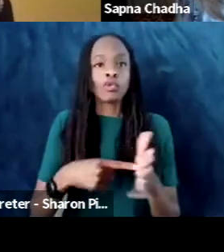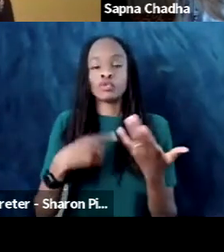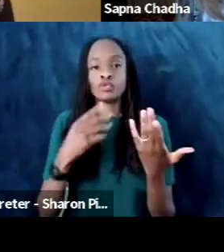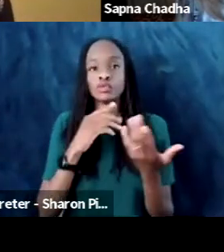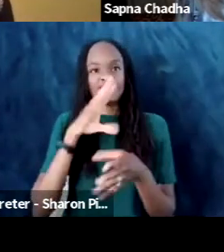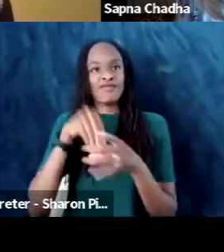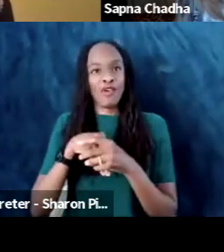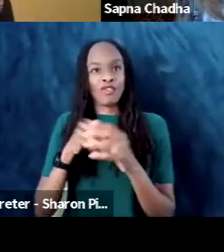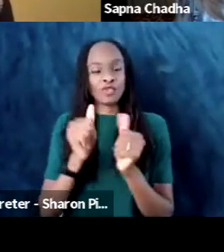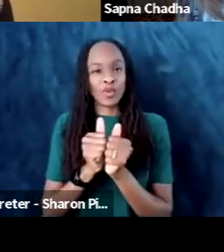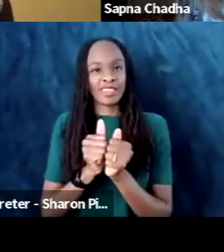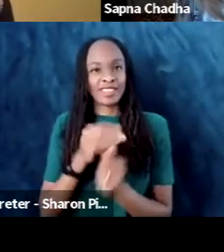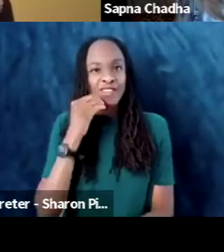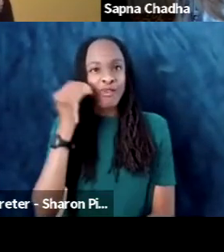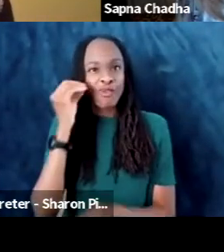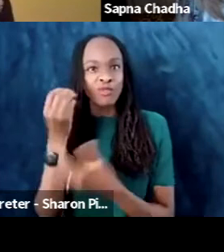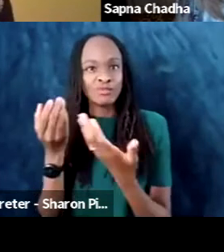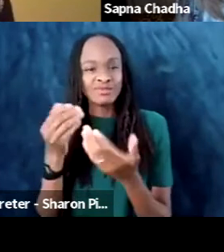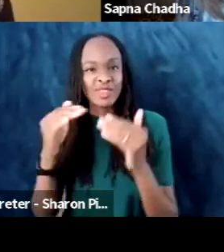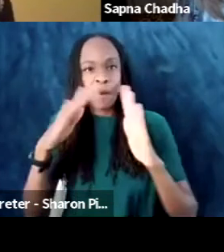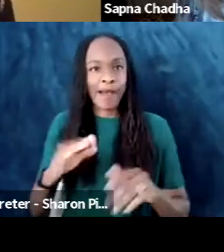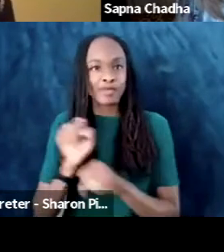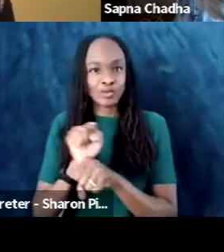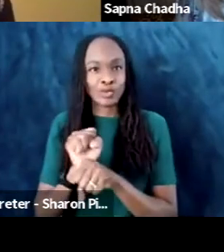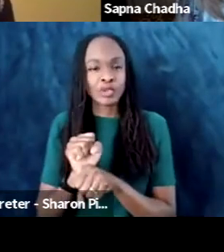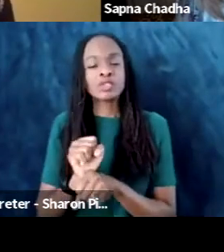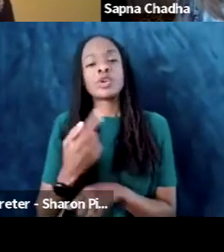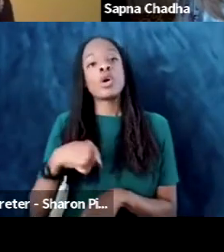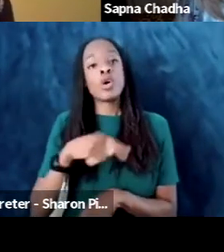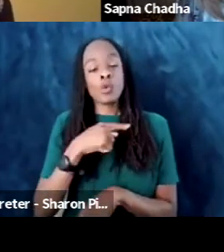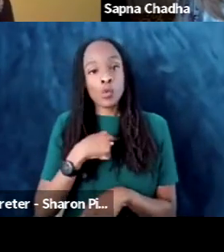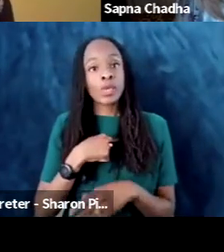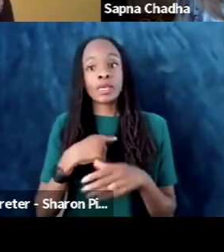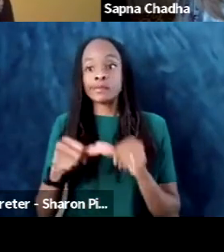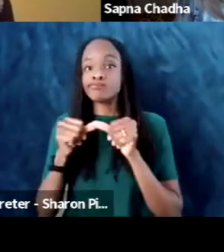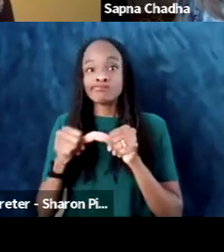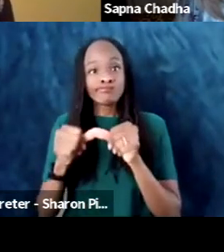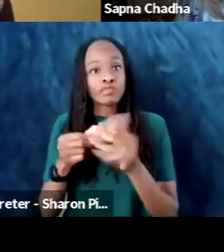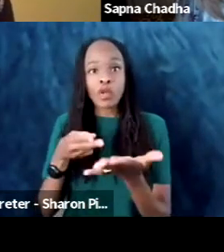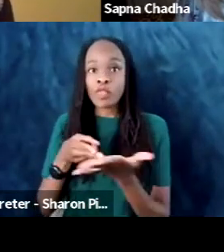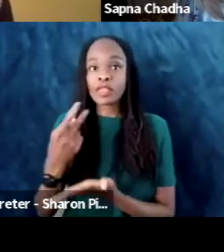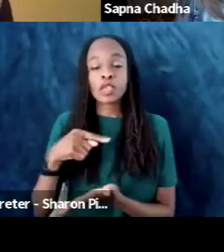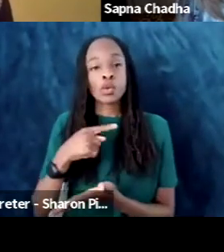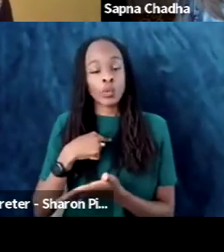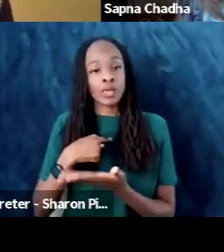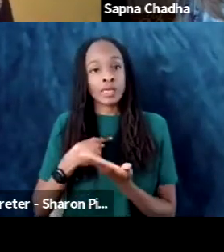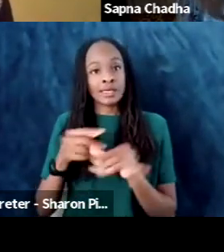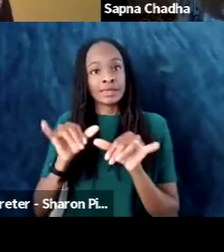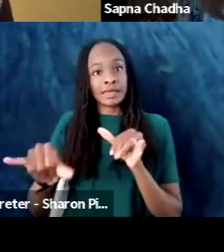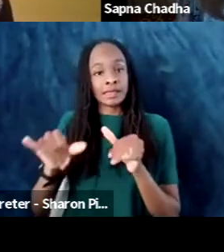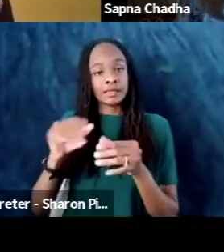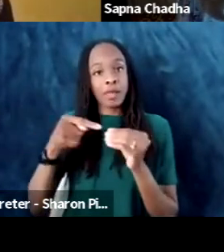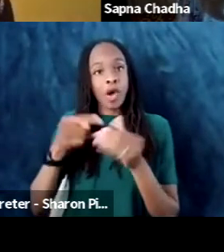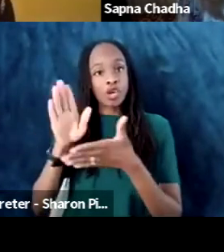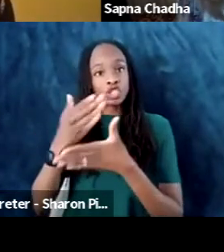duties. So, we do intend to consistently, authentically stick to Share the Load